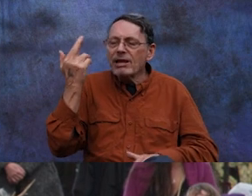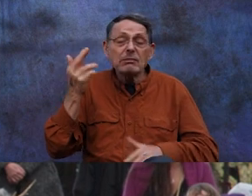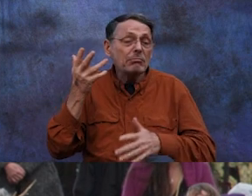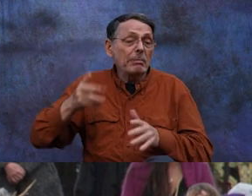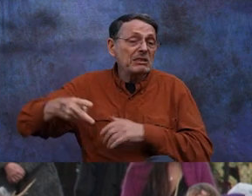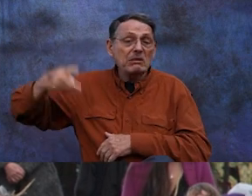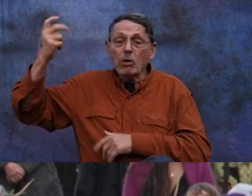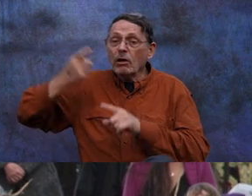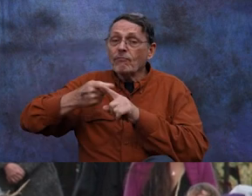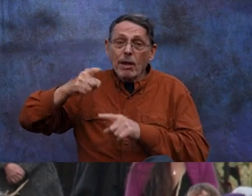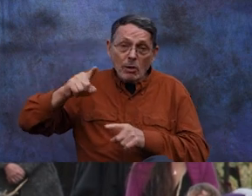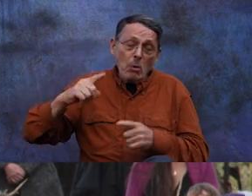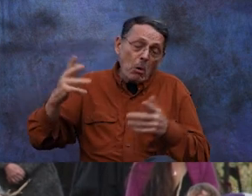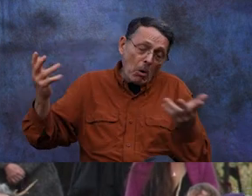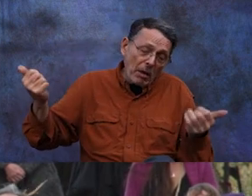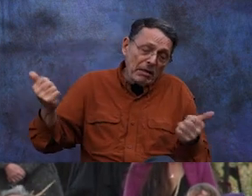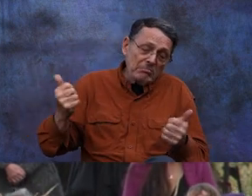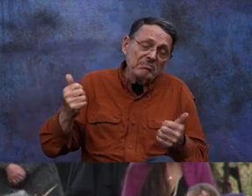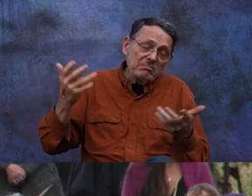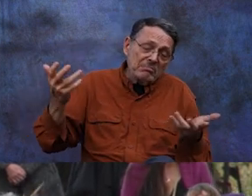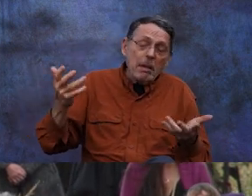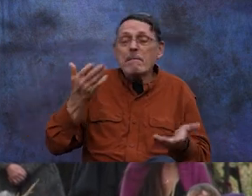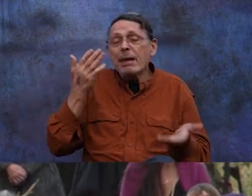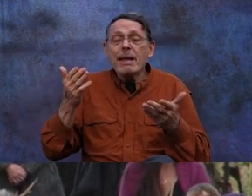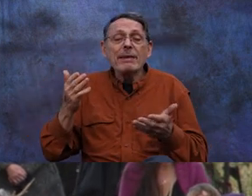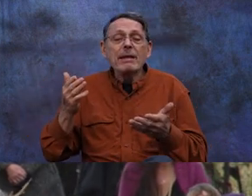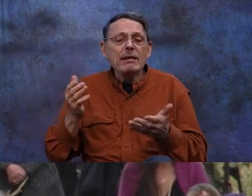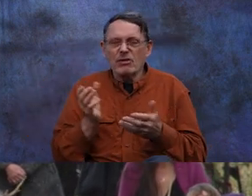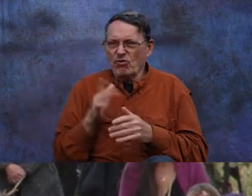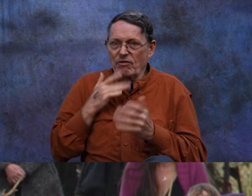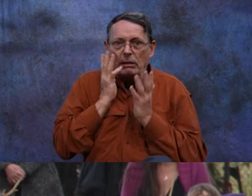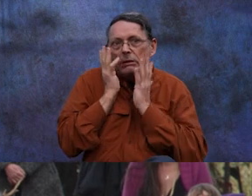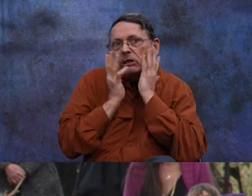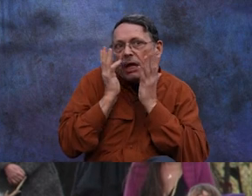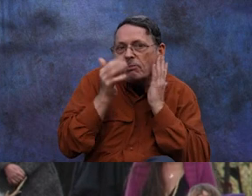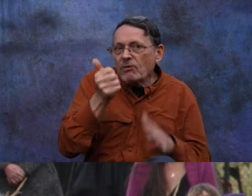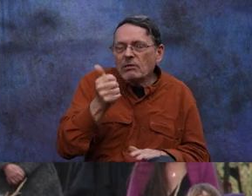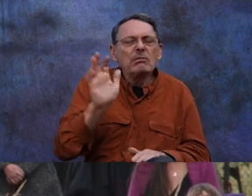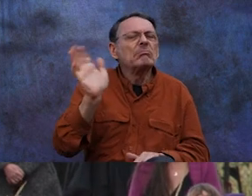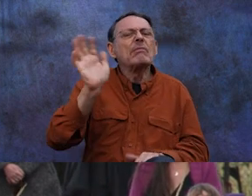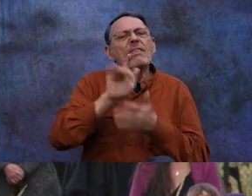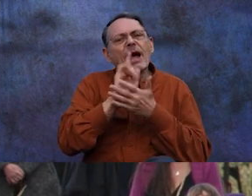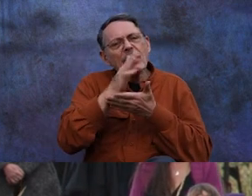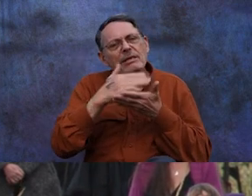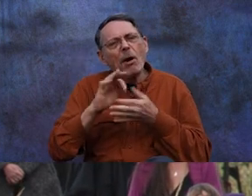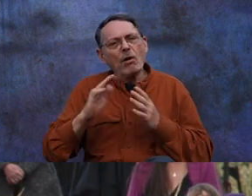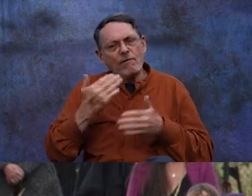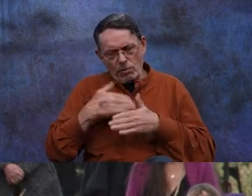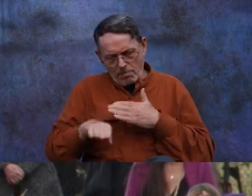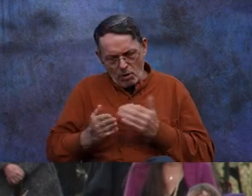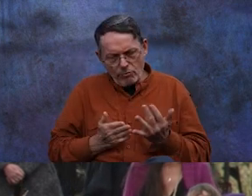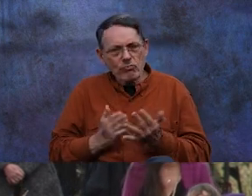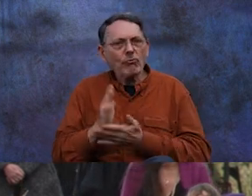been stolen from you, or they tried to steal it away, might have been made to feel ashamed, but it is a part of your birthright,